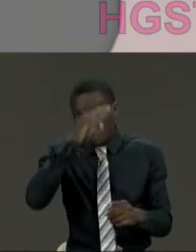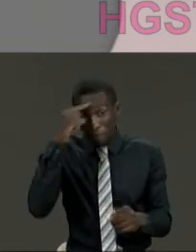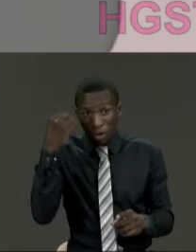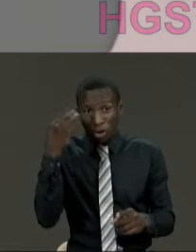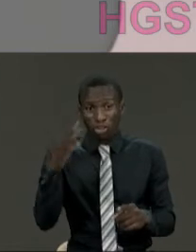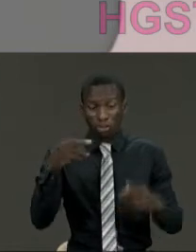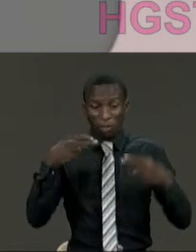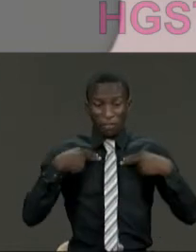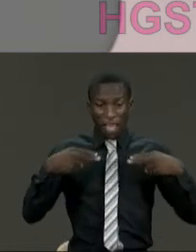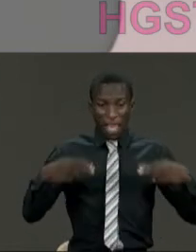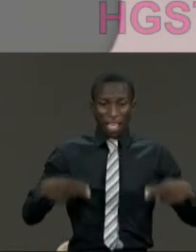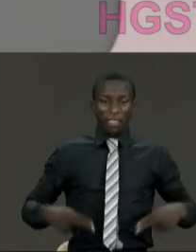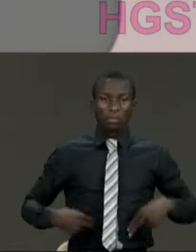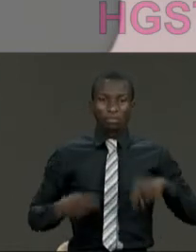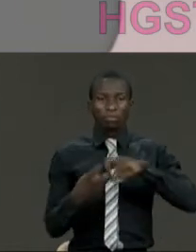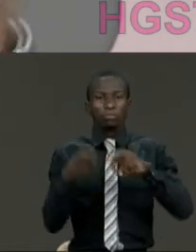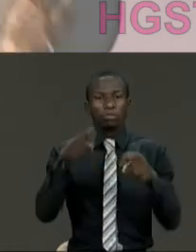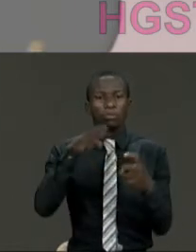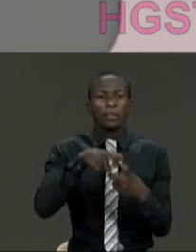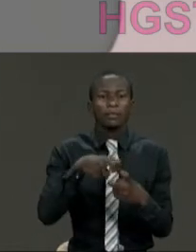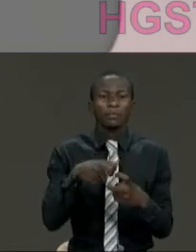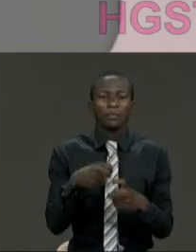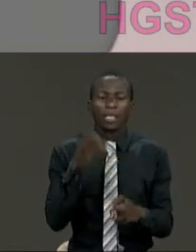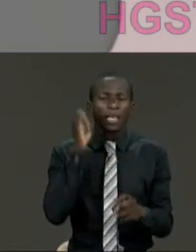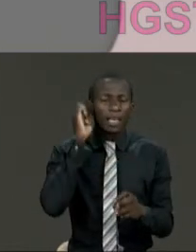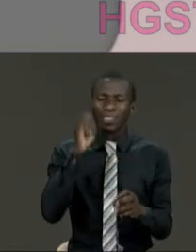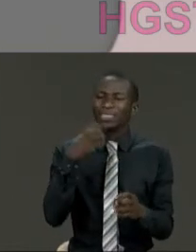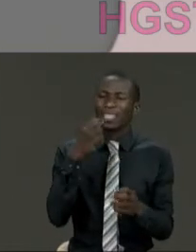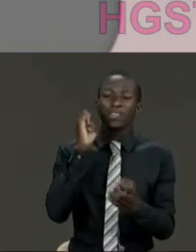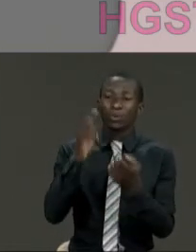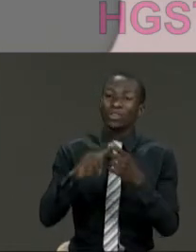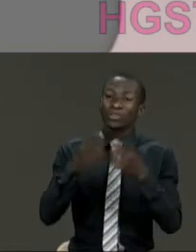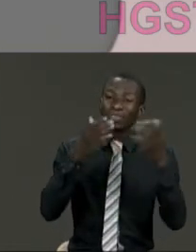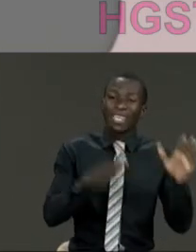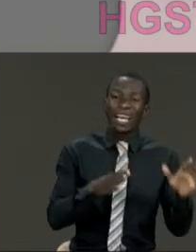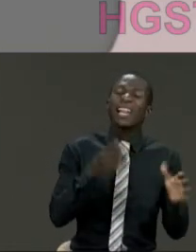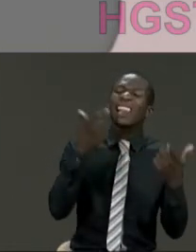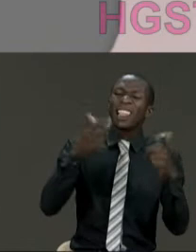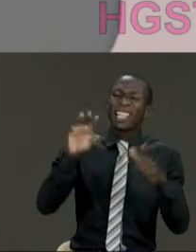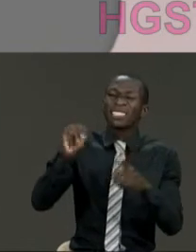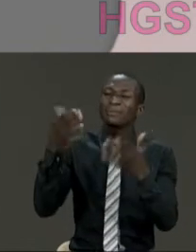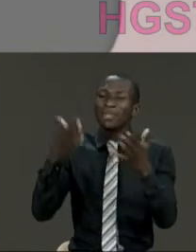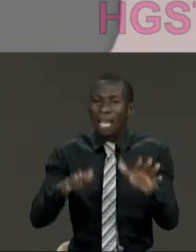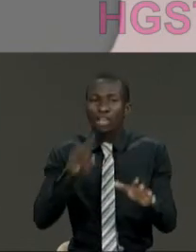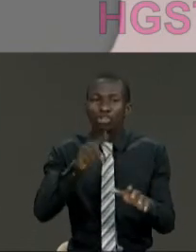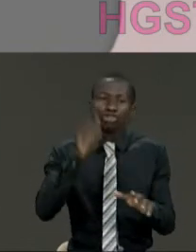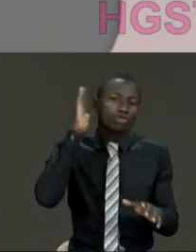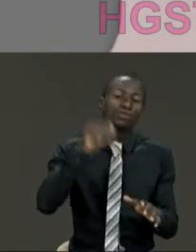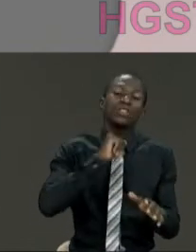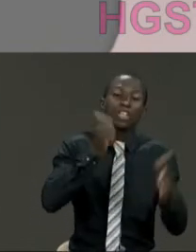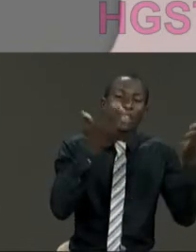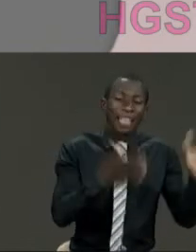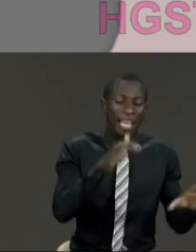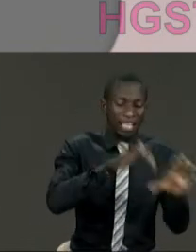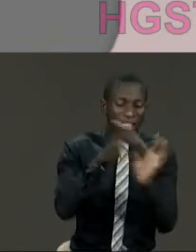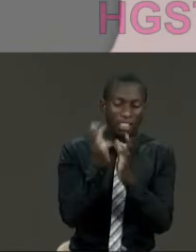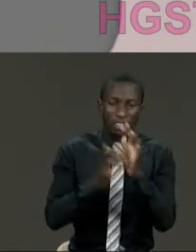health issue. They say, if you want to die, let him cuckoo die. You won't die in Jesus' name. Amen.